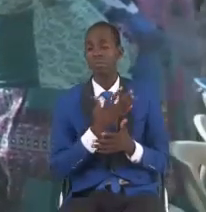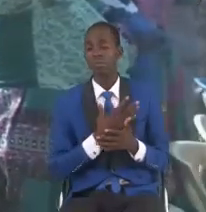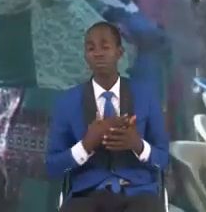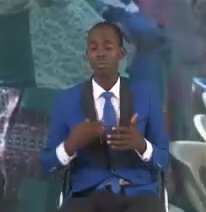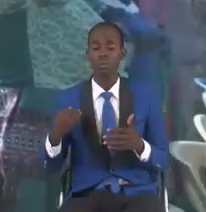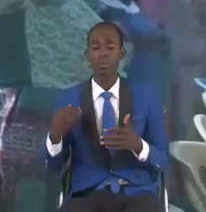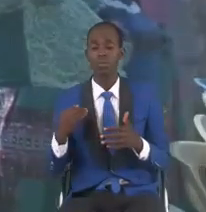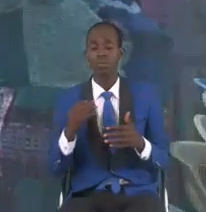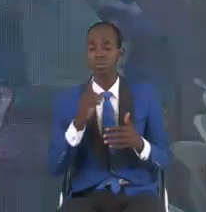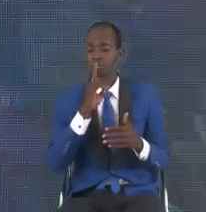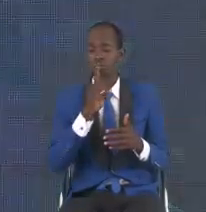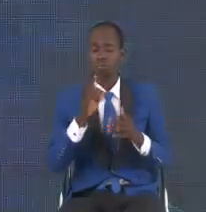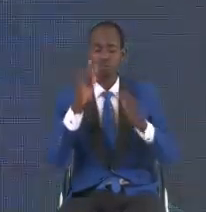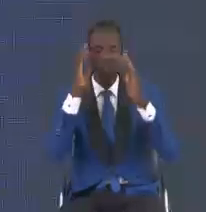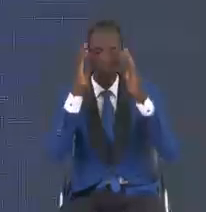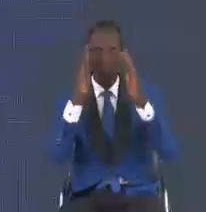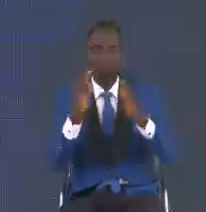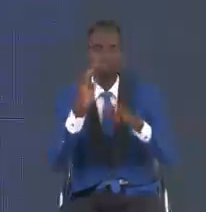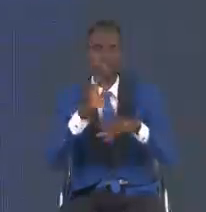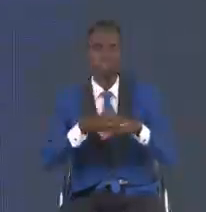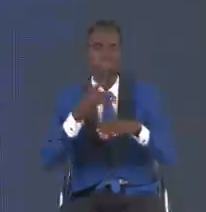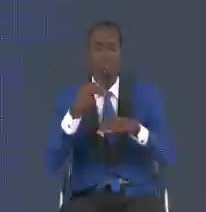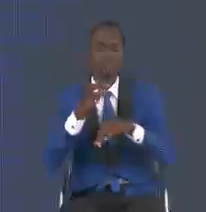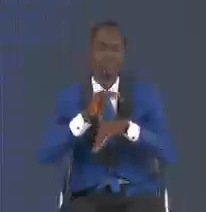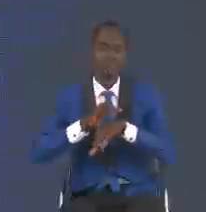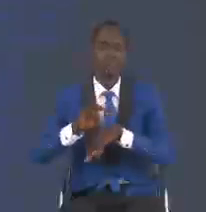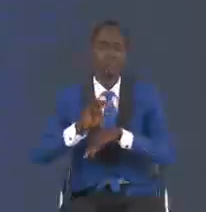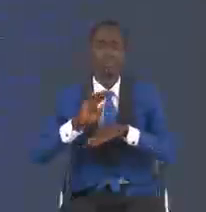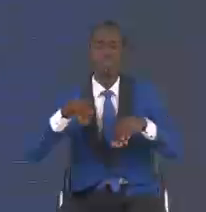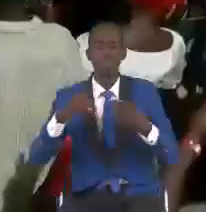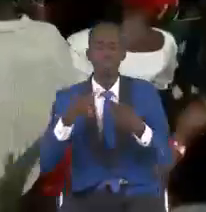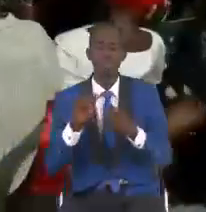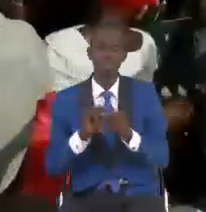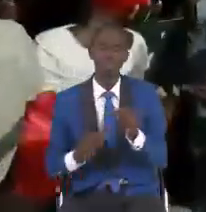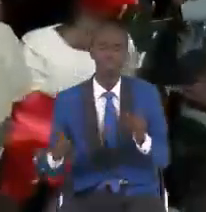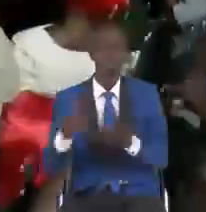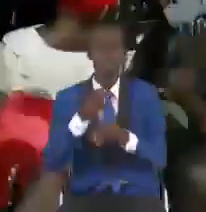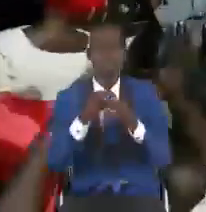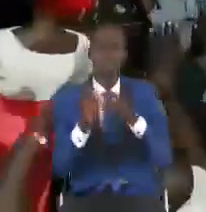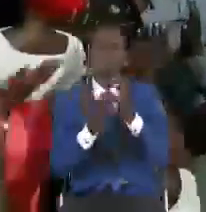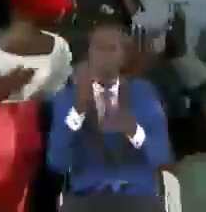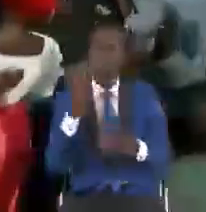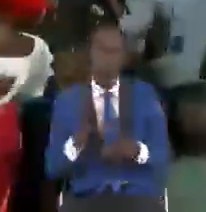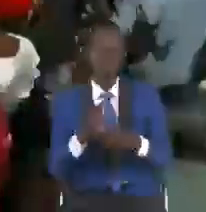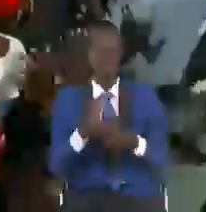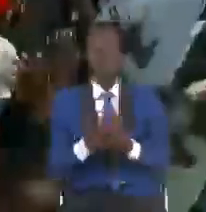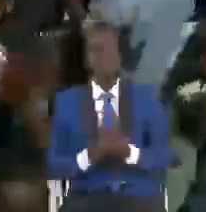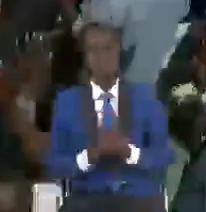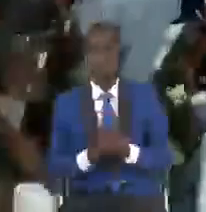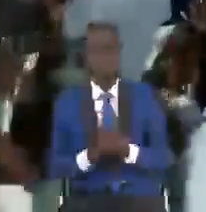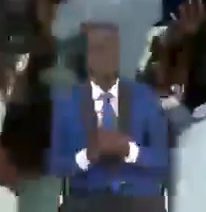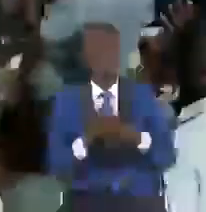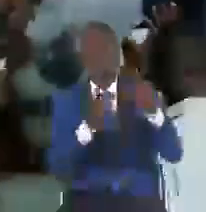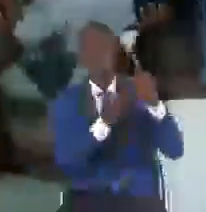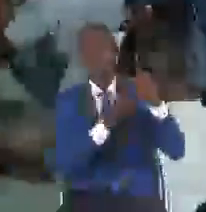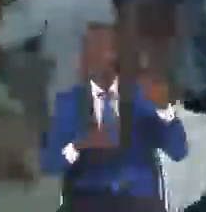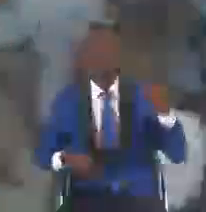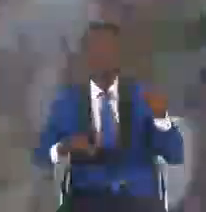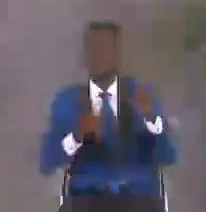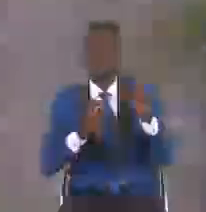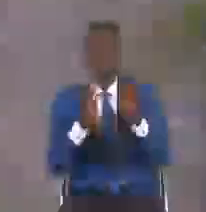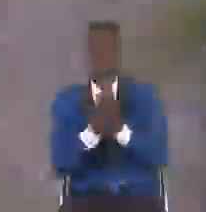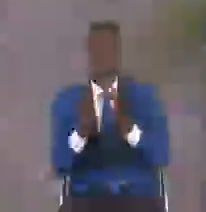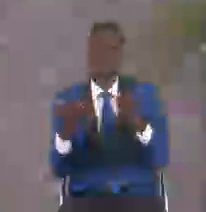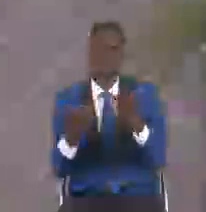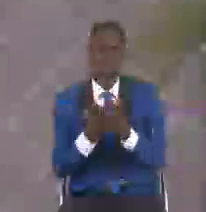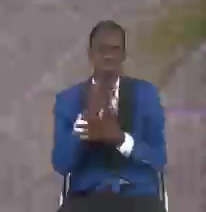focus for ministry, you grant to everyone in Jesus' name. Lord, I pray a new